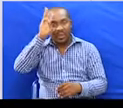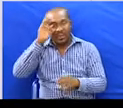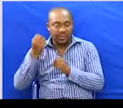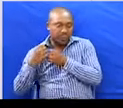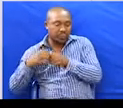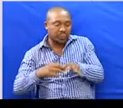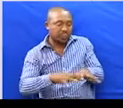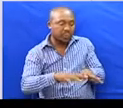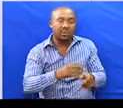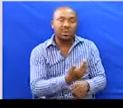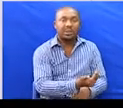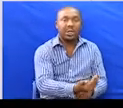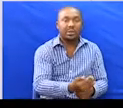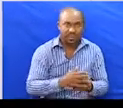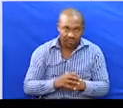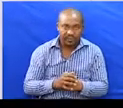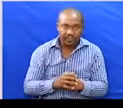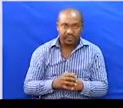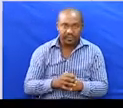with parents.